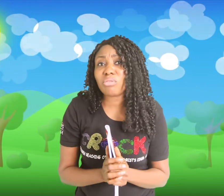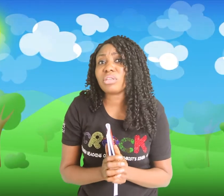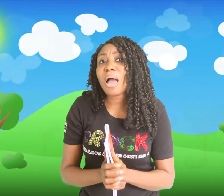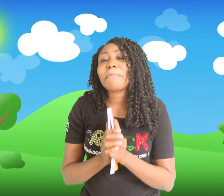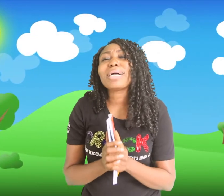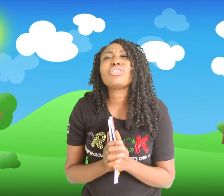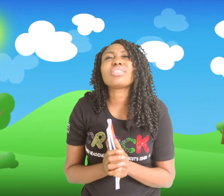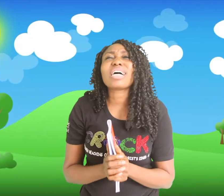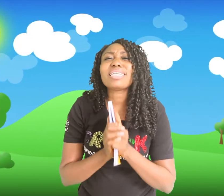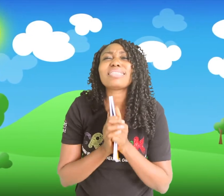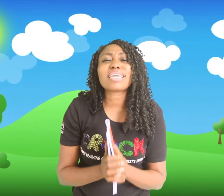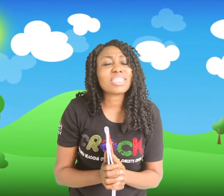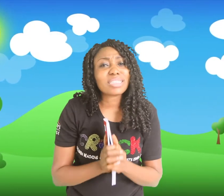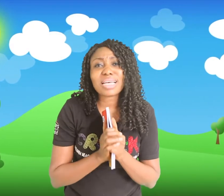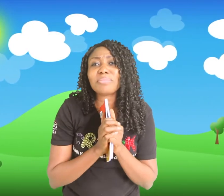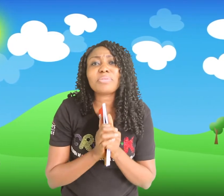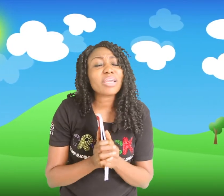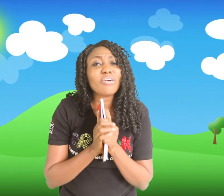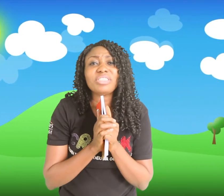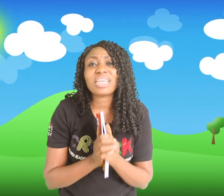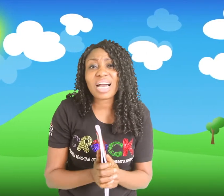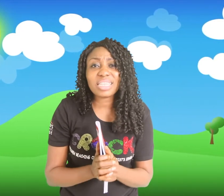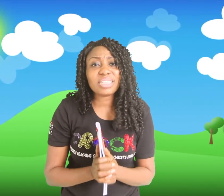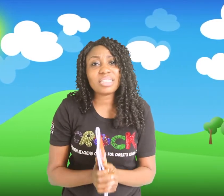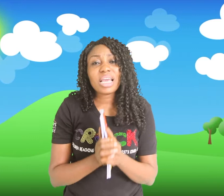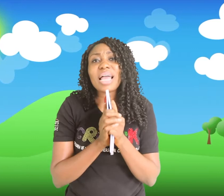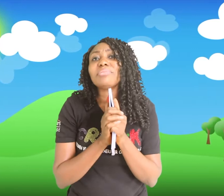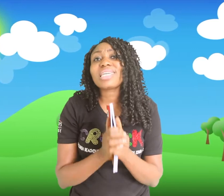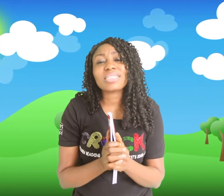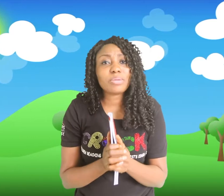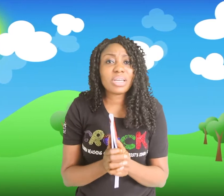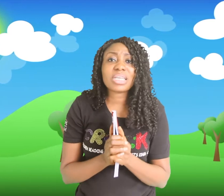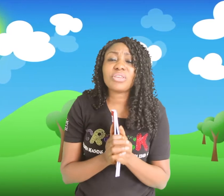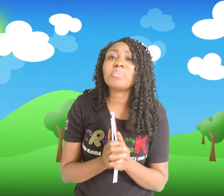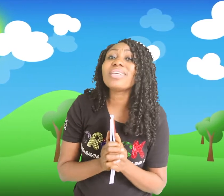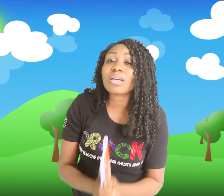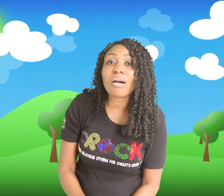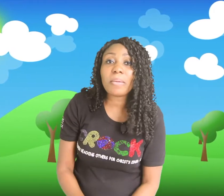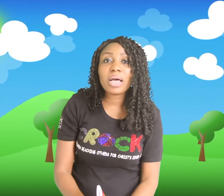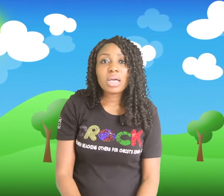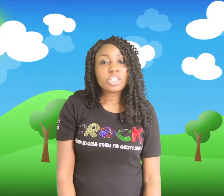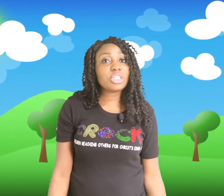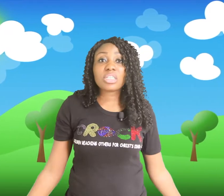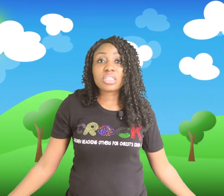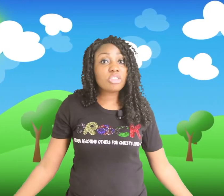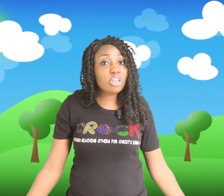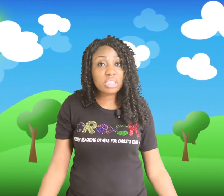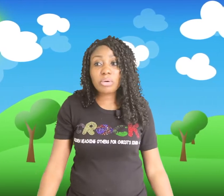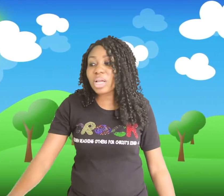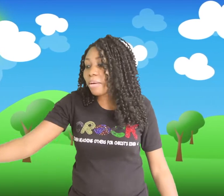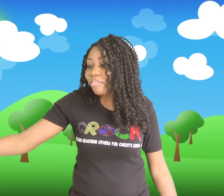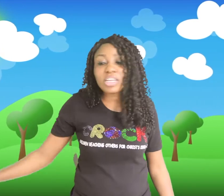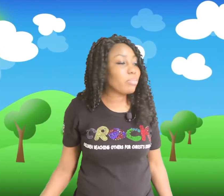my house. My daughter is sick. She's at the brink of dying. I am desperate. Can you please come? Jesus did